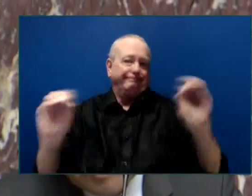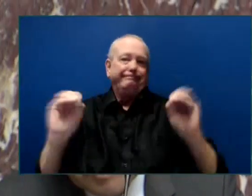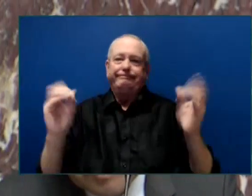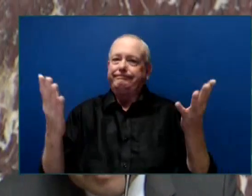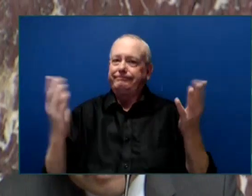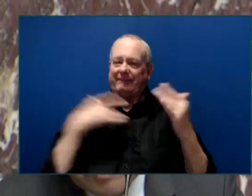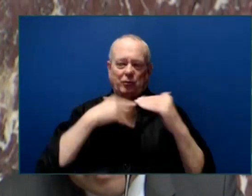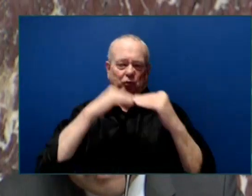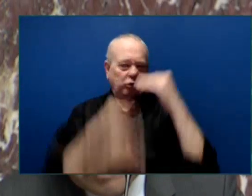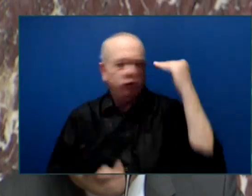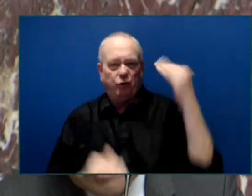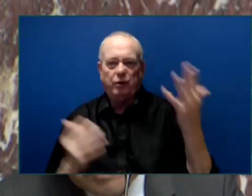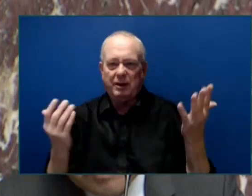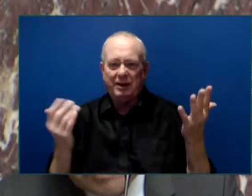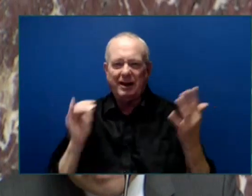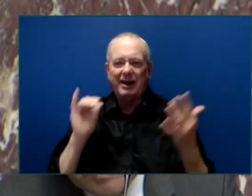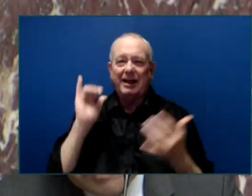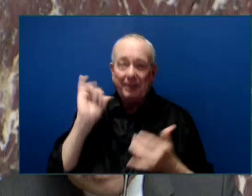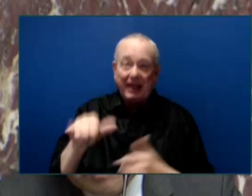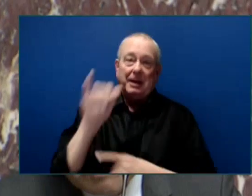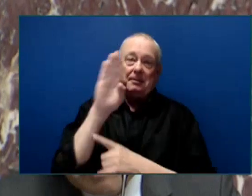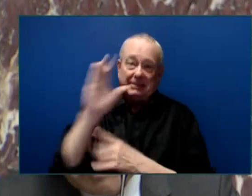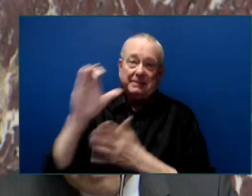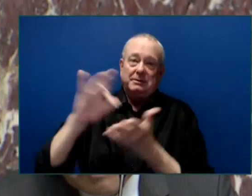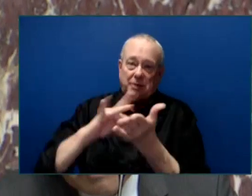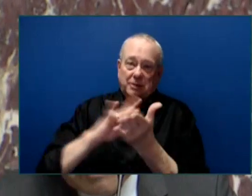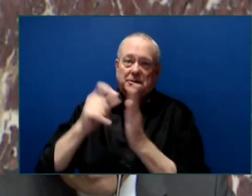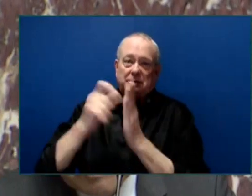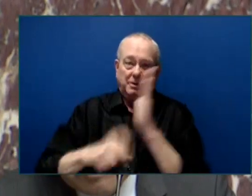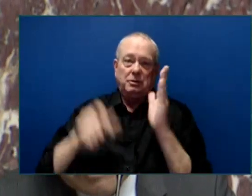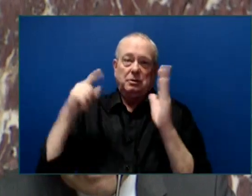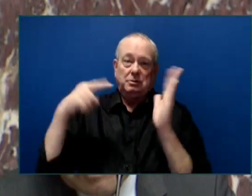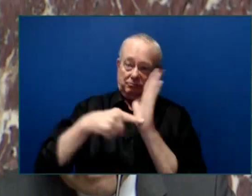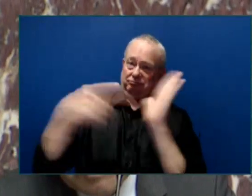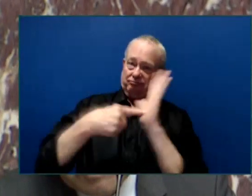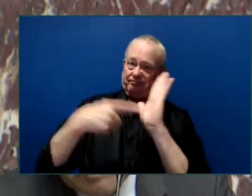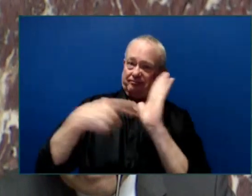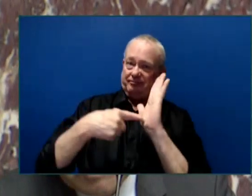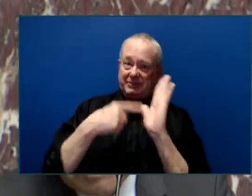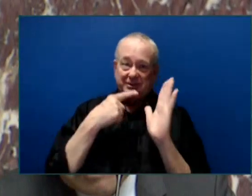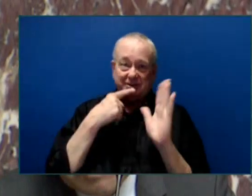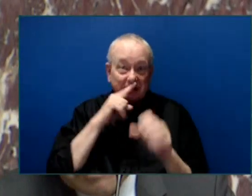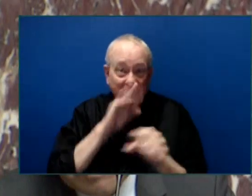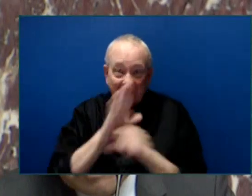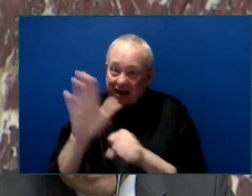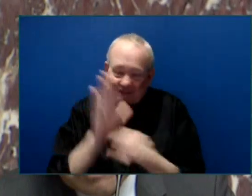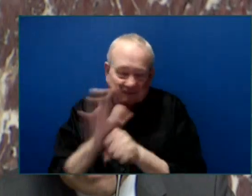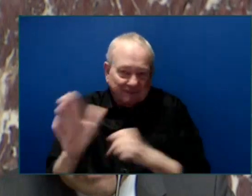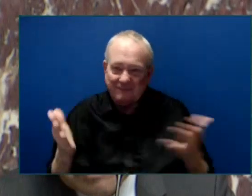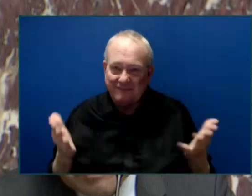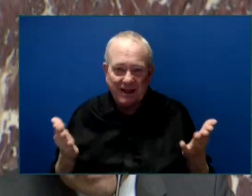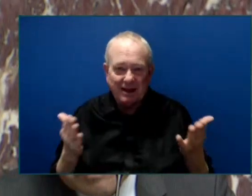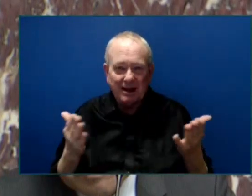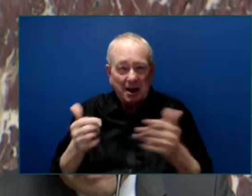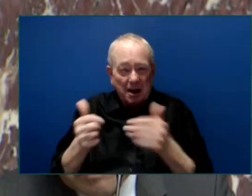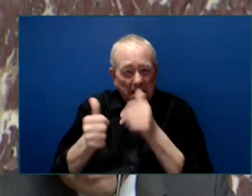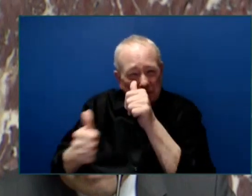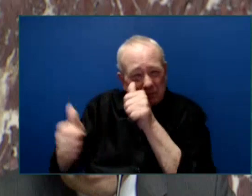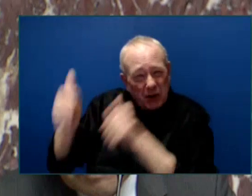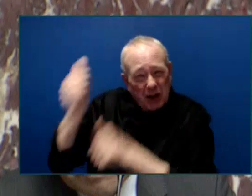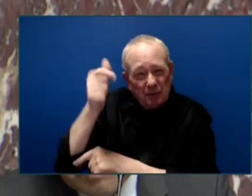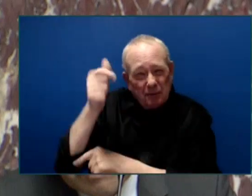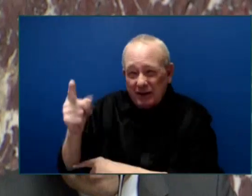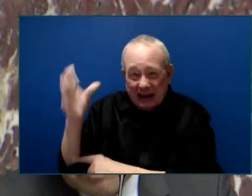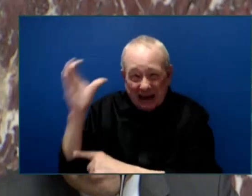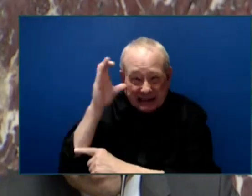The BC Medical Journal. So when is the Premier going to listen to anyone,